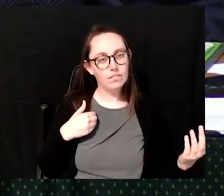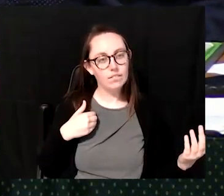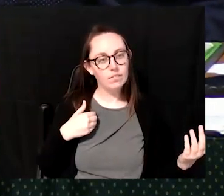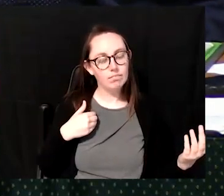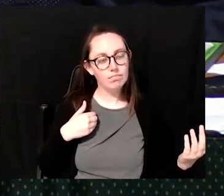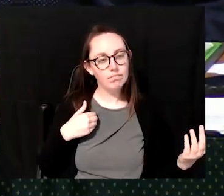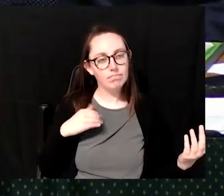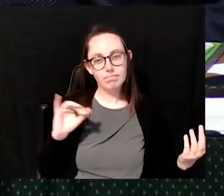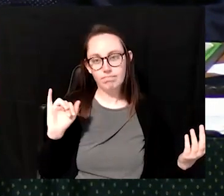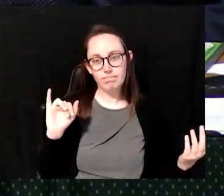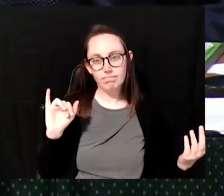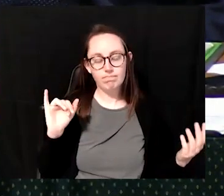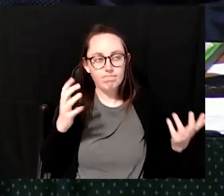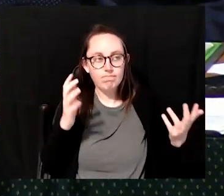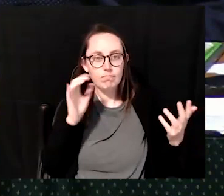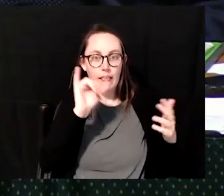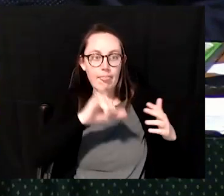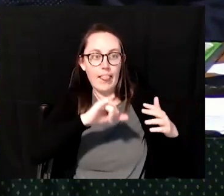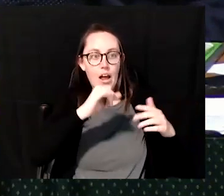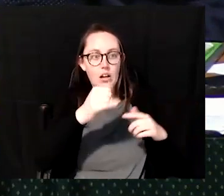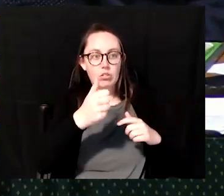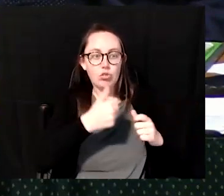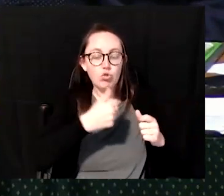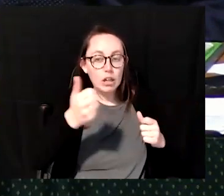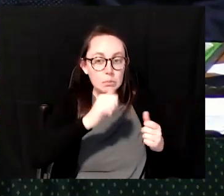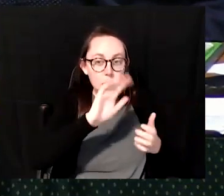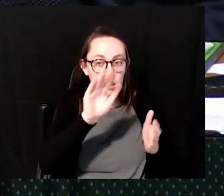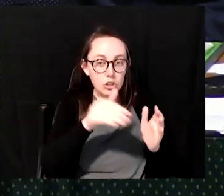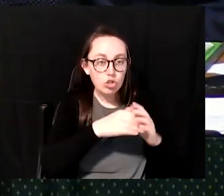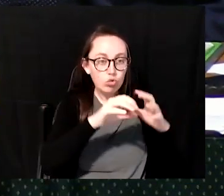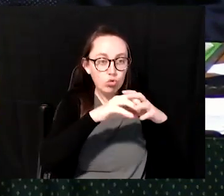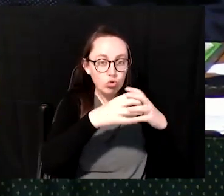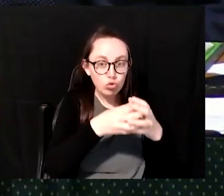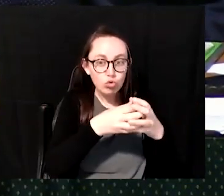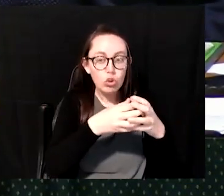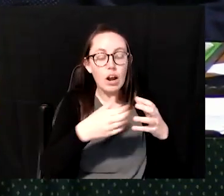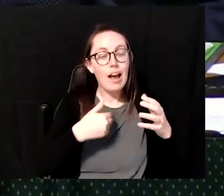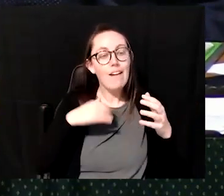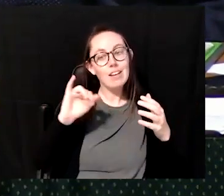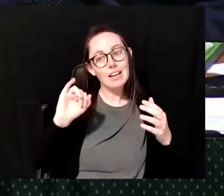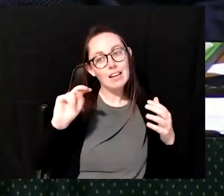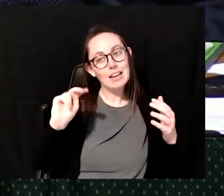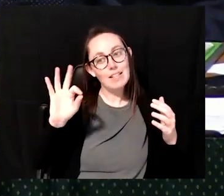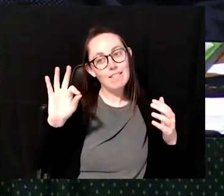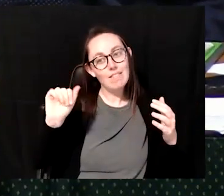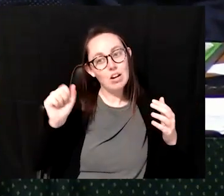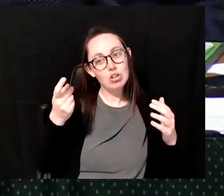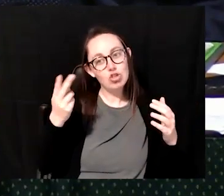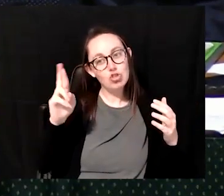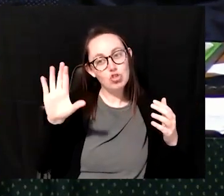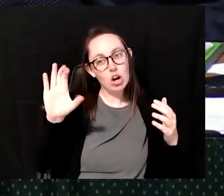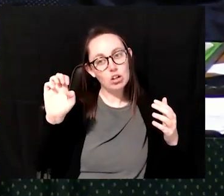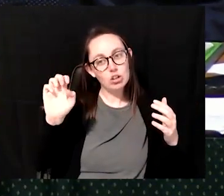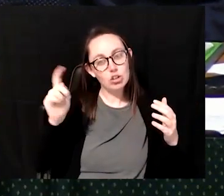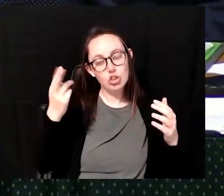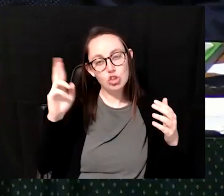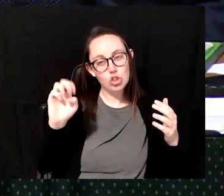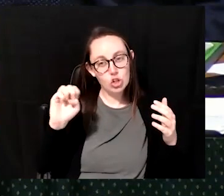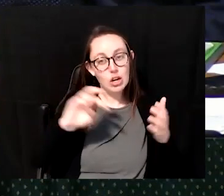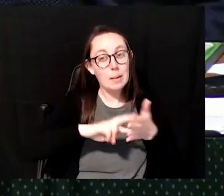is a police department to look at the cameras there are facilities folks to take care of the cameras